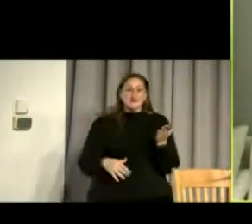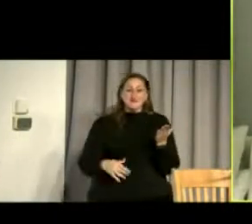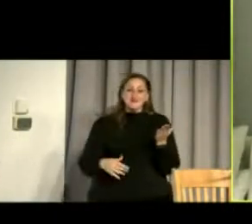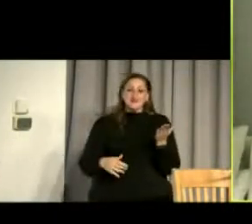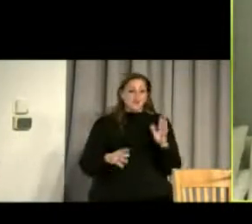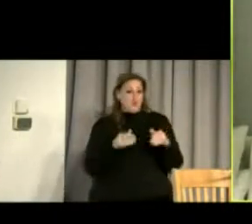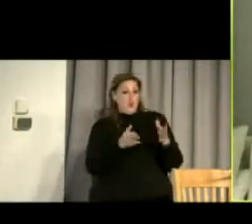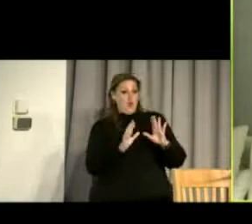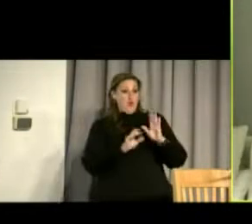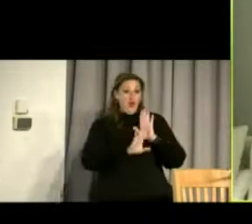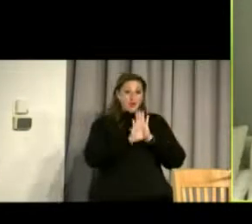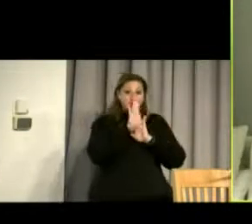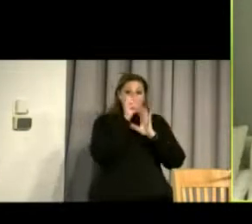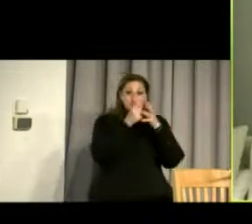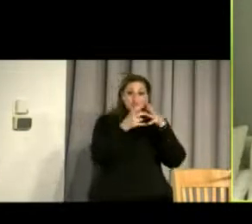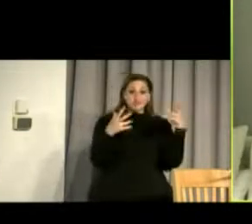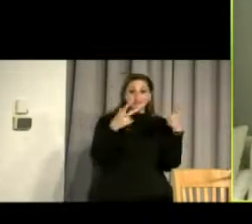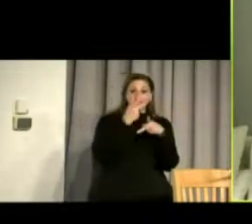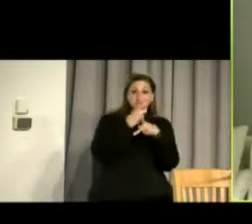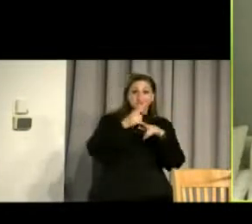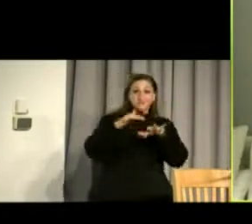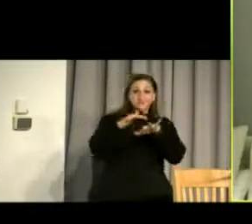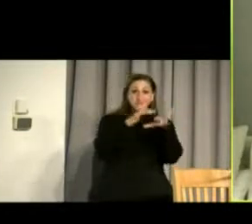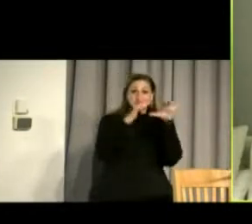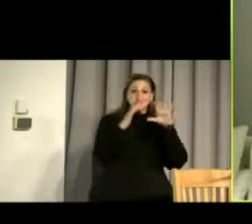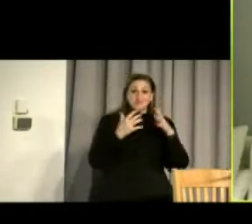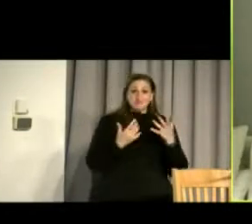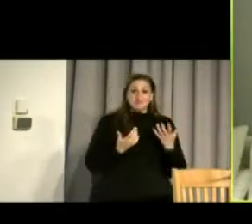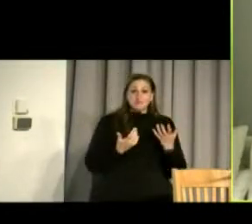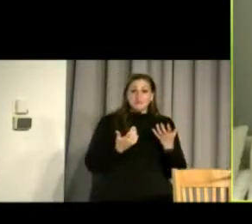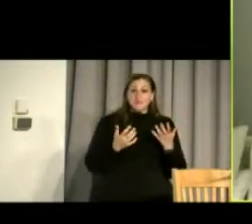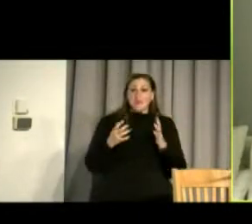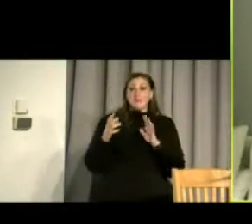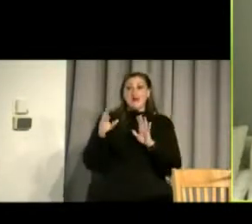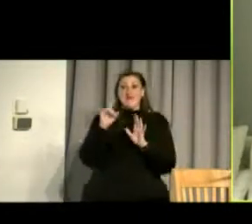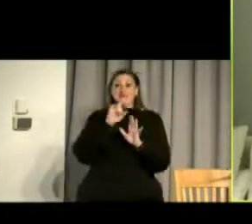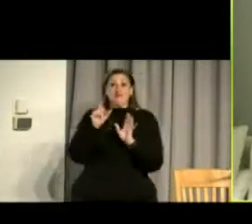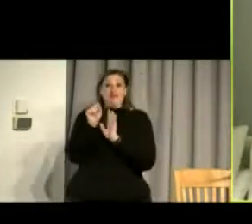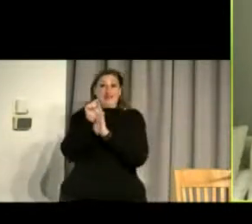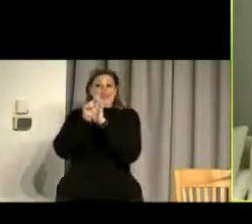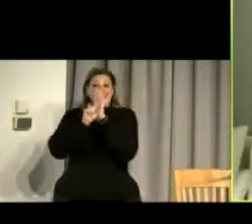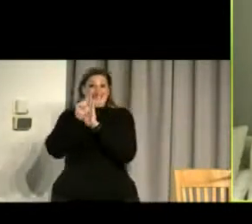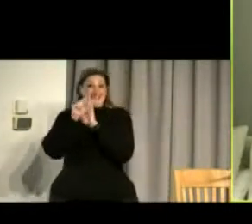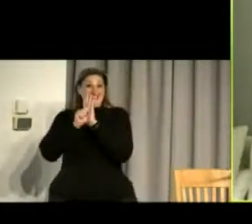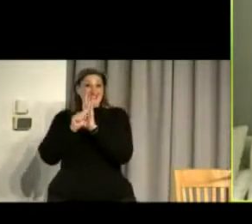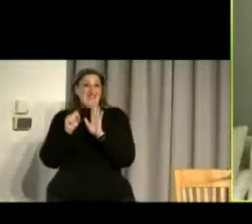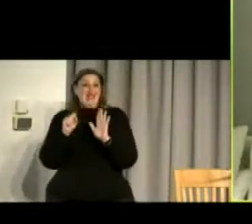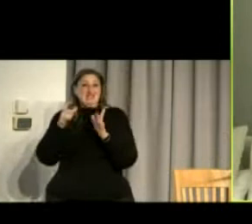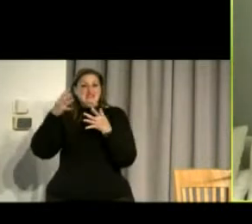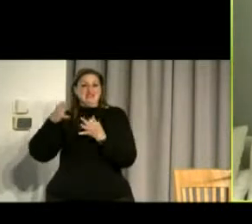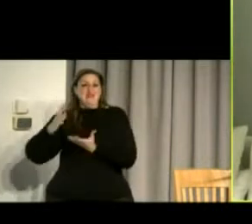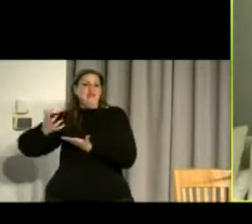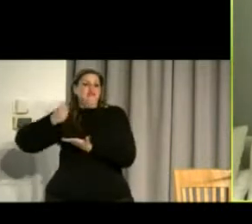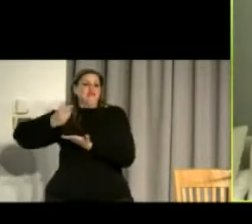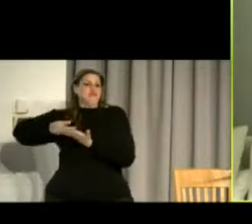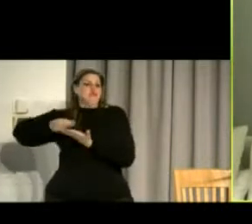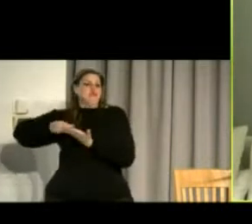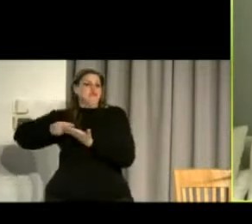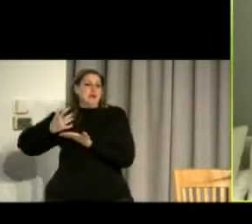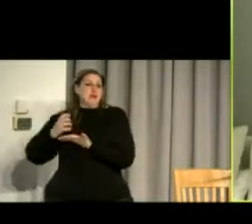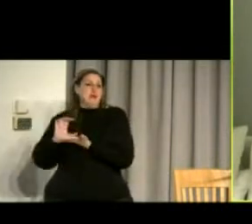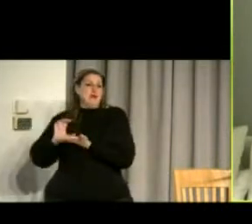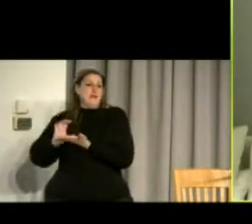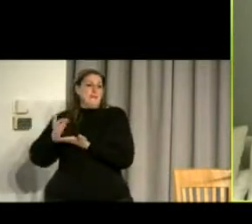that allow us to live our best lives. It is the state's desire for capital